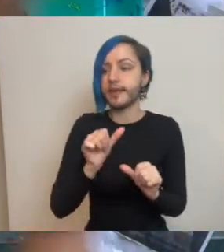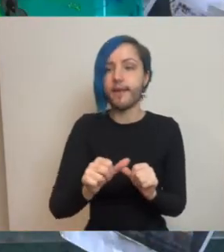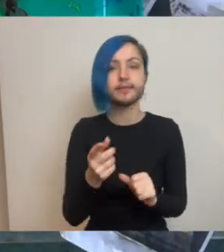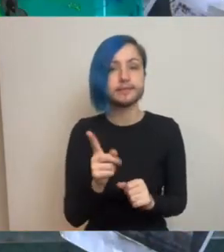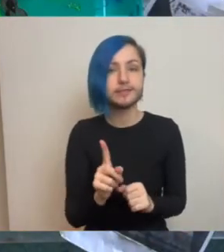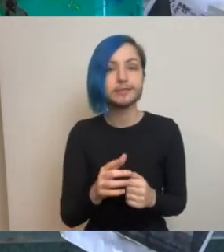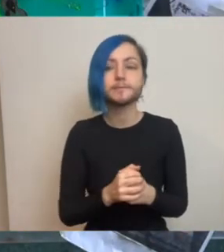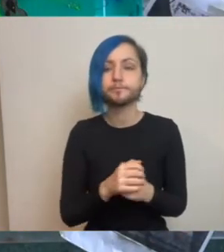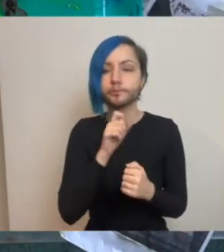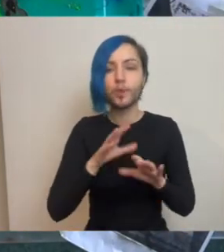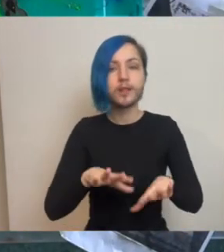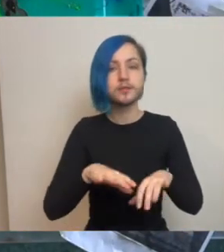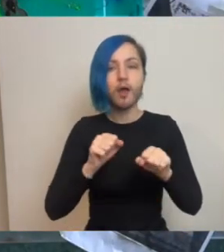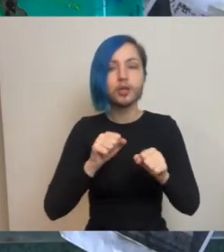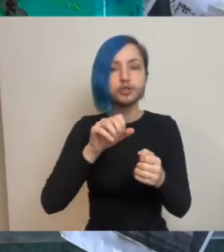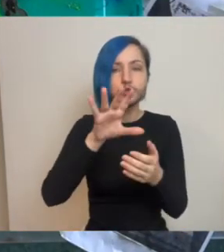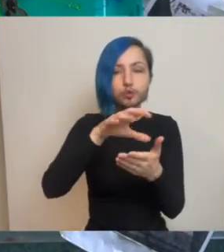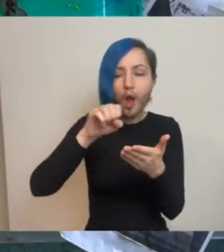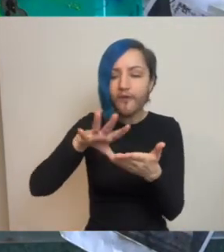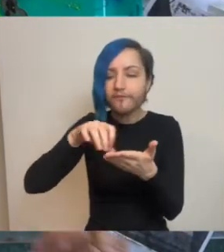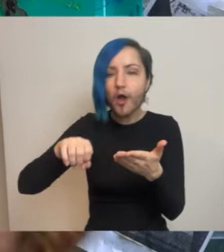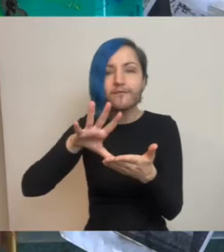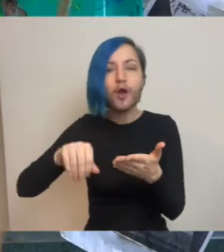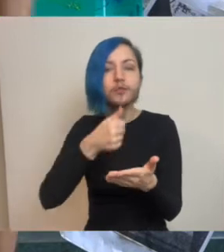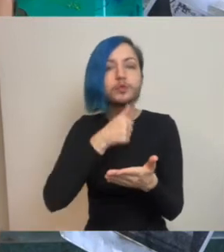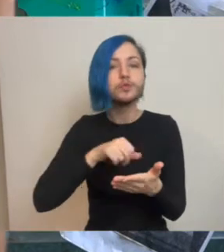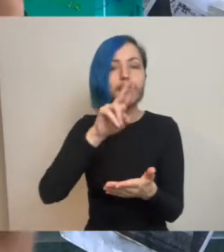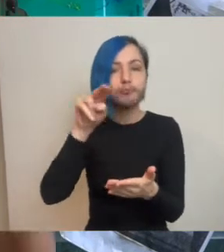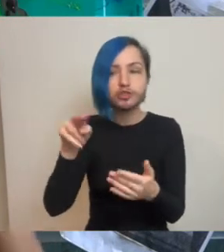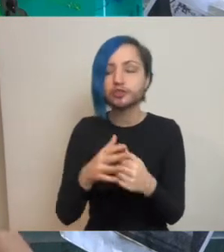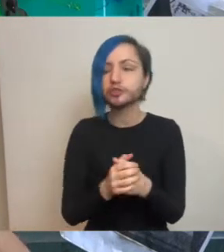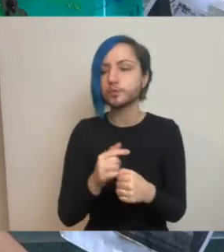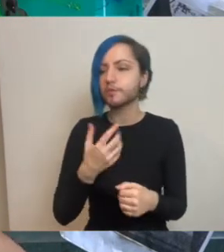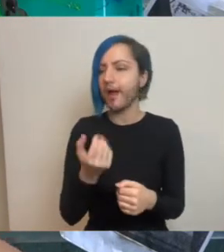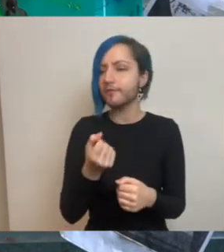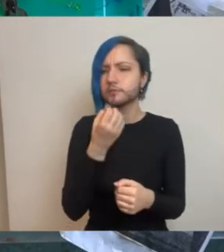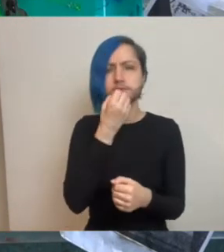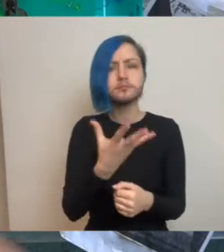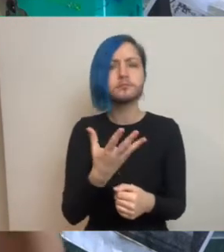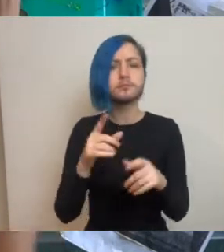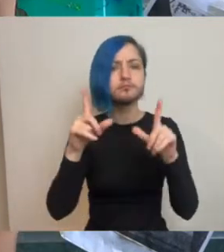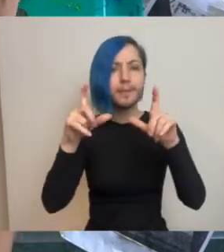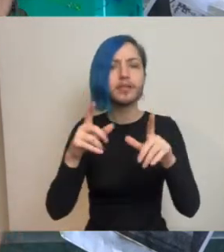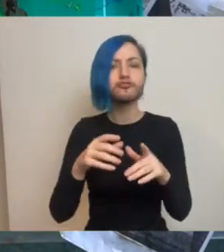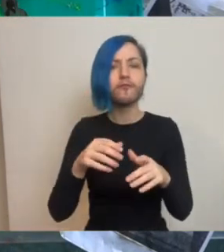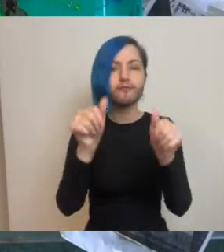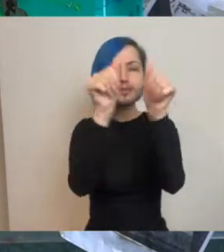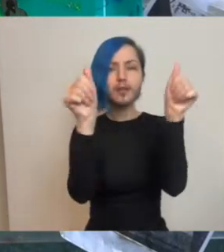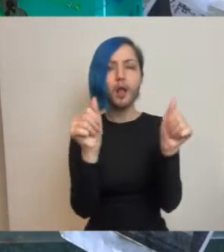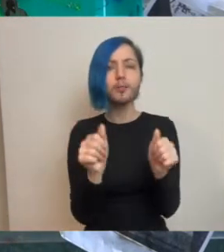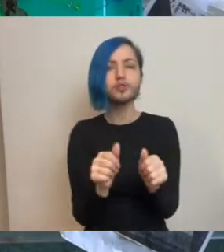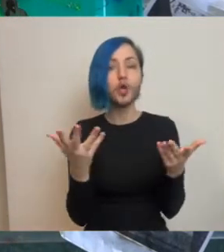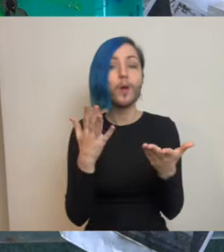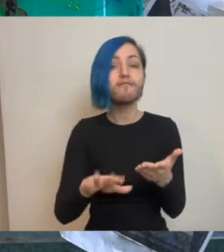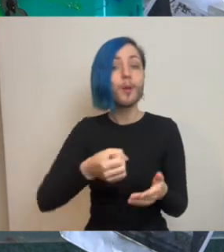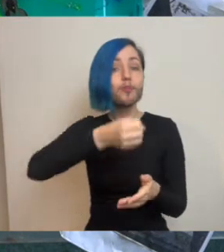start to work into it using my paintbrush. So I have a really lovely image of a beautiful sculpture from Rome, from a